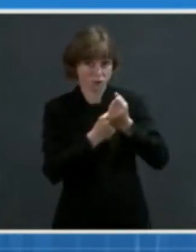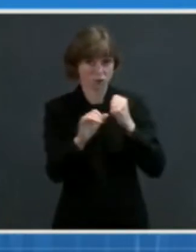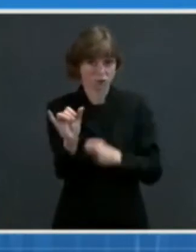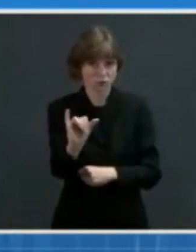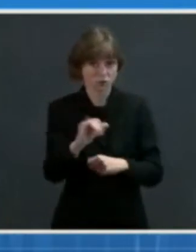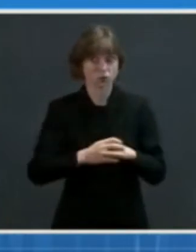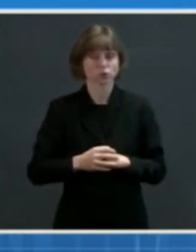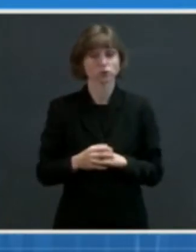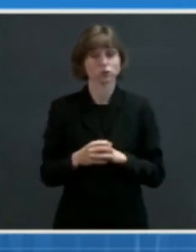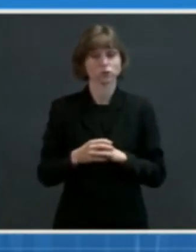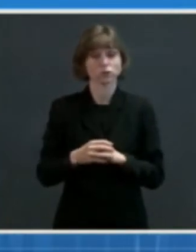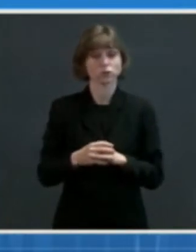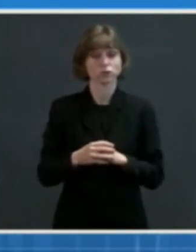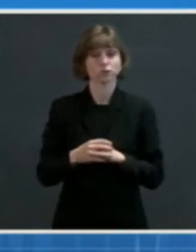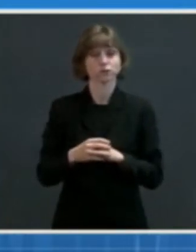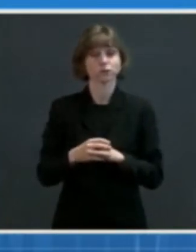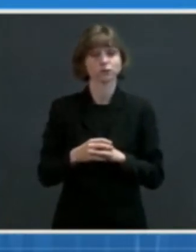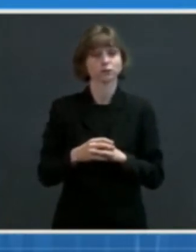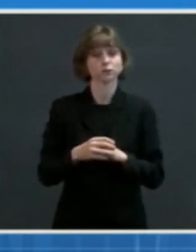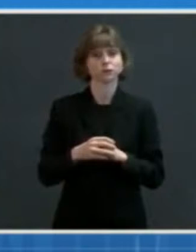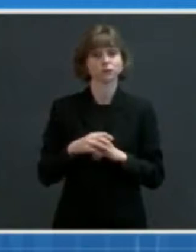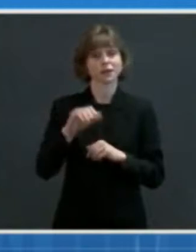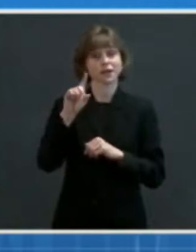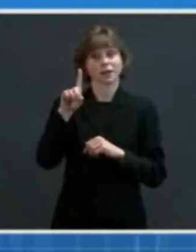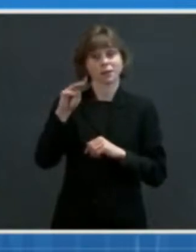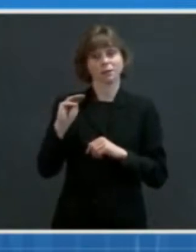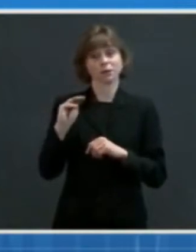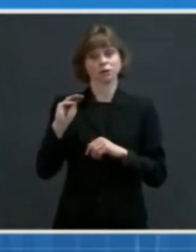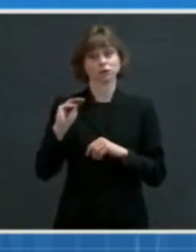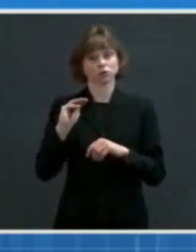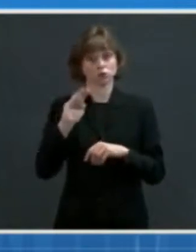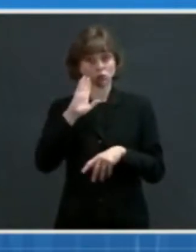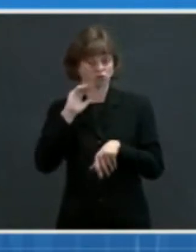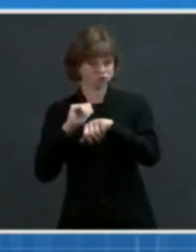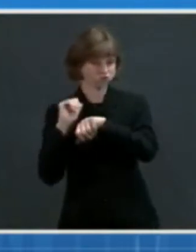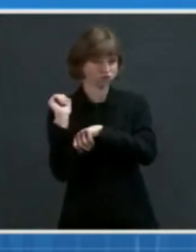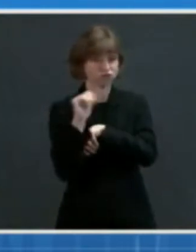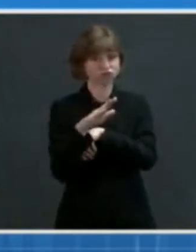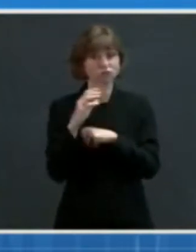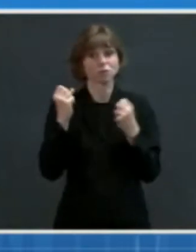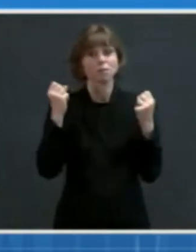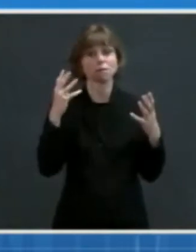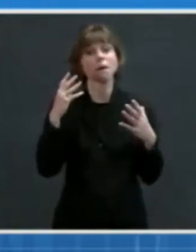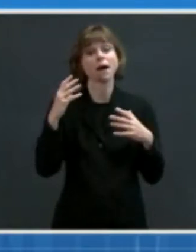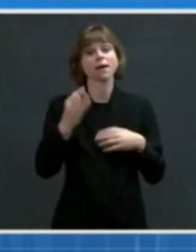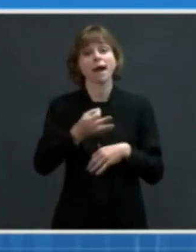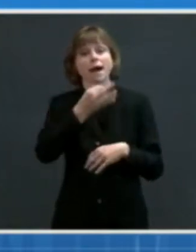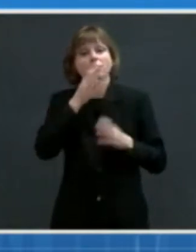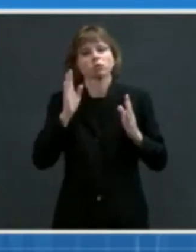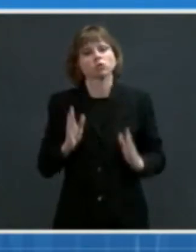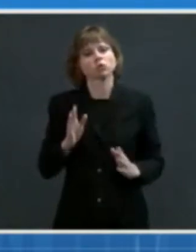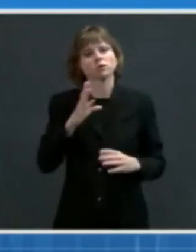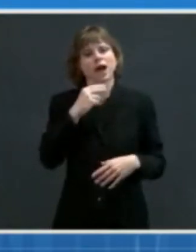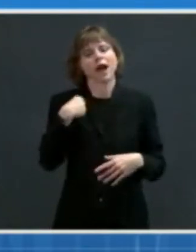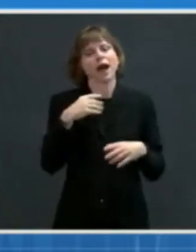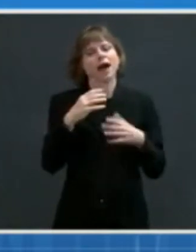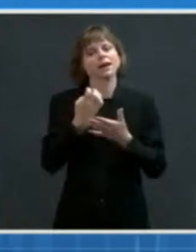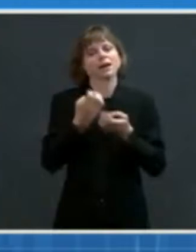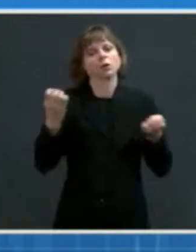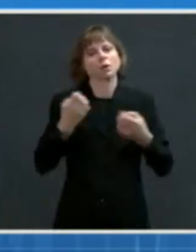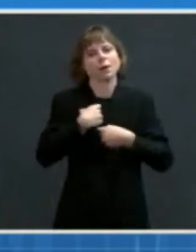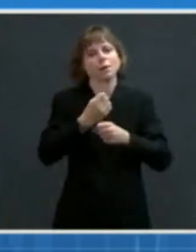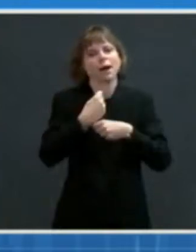the administration employed a team of global experts and equipment manufacturers to support faster ramp-up across